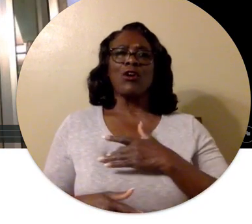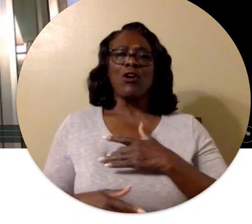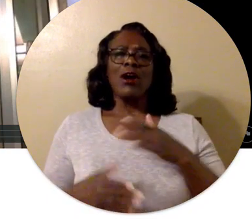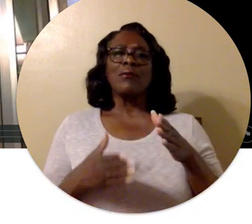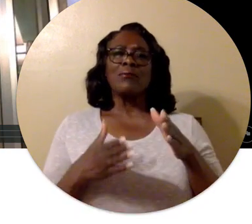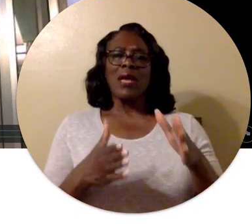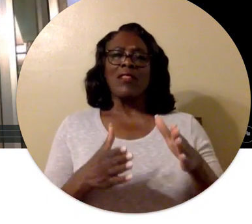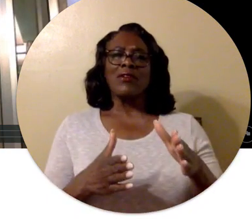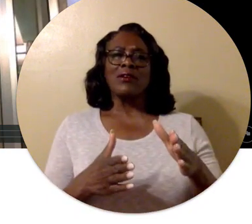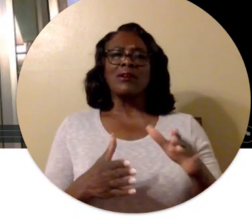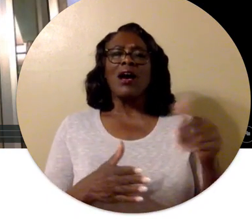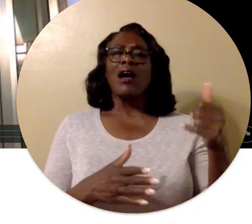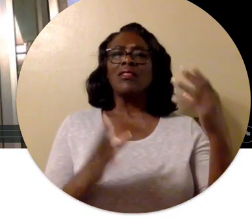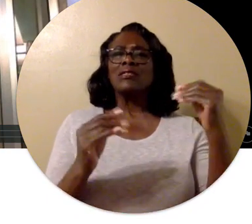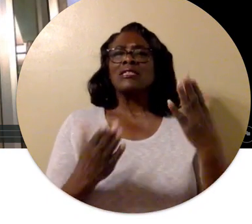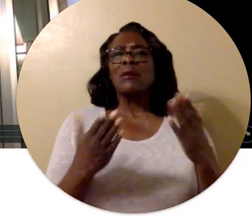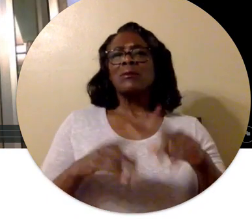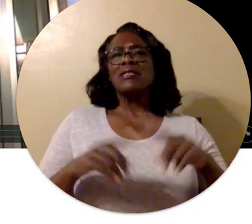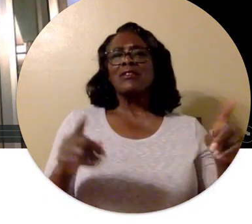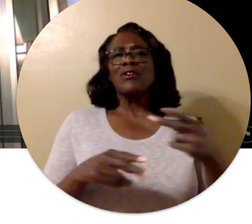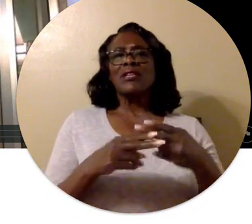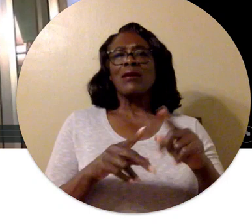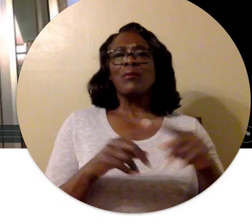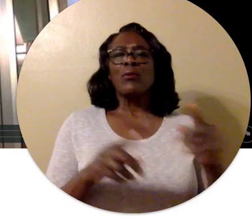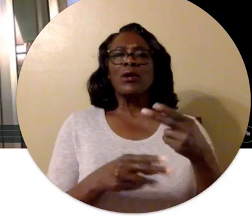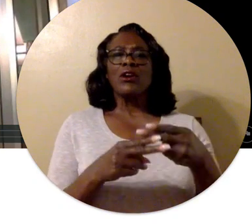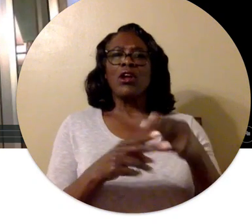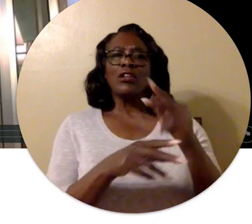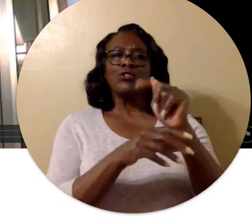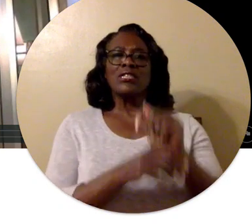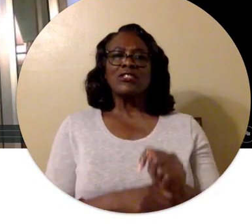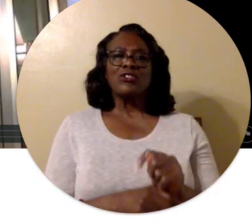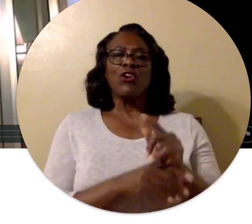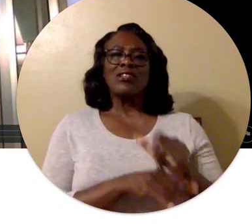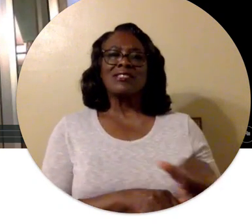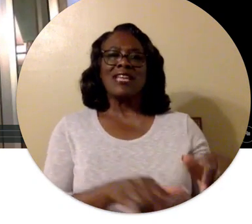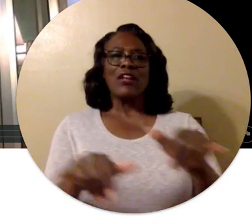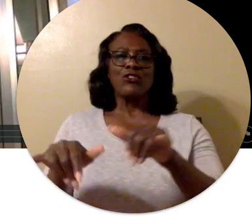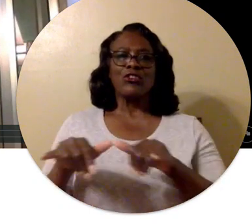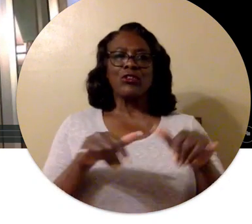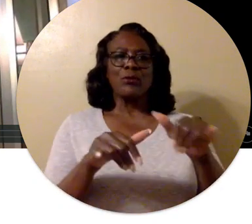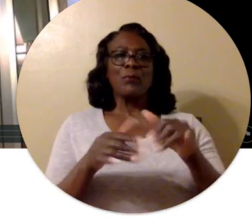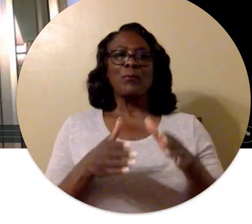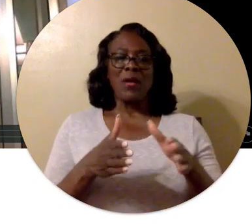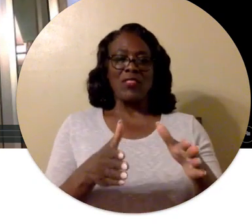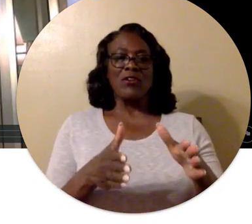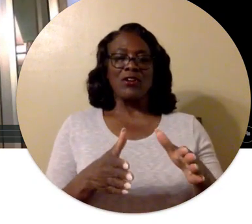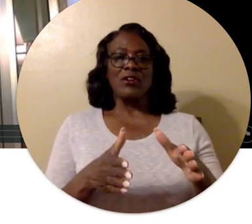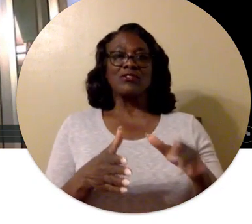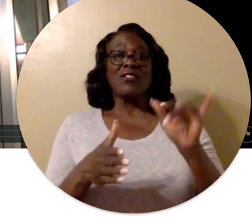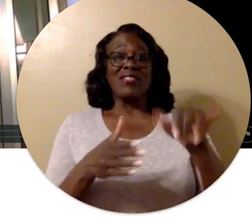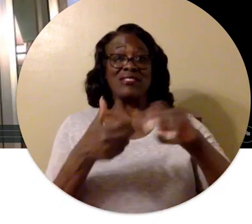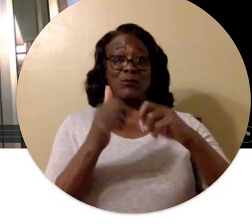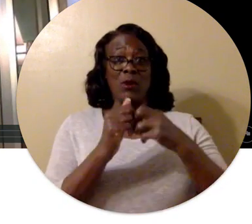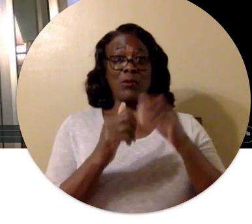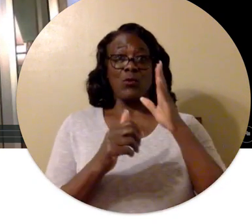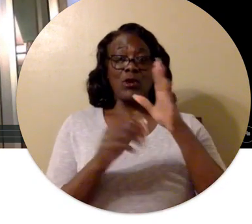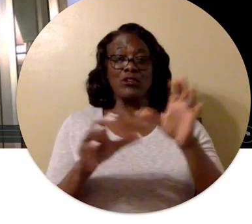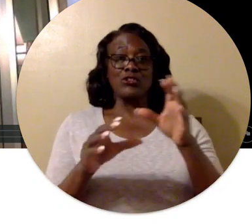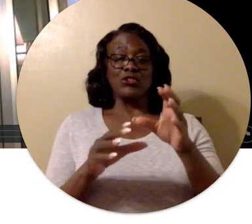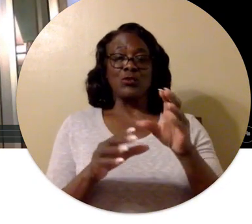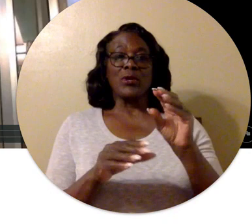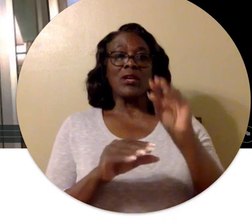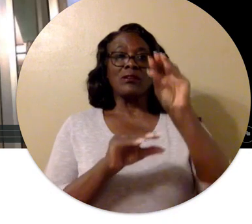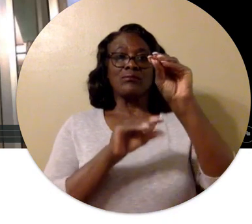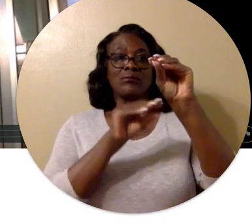teachers might have some other names for it, but we call it the traditional or standard method. So if this is our problem, the first thing that we're going to want to do is that we're going to want to stack our